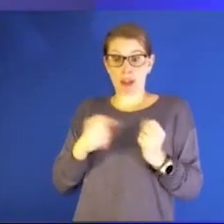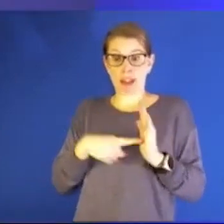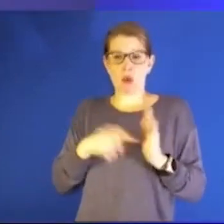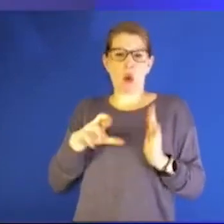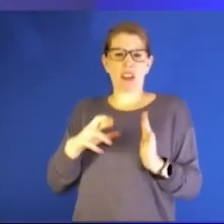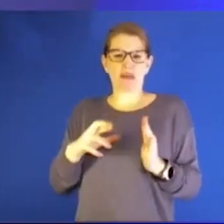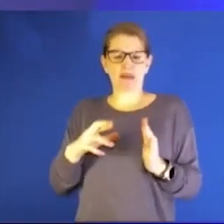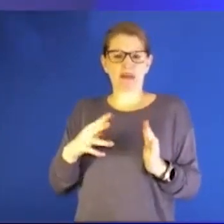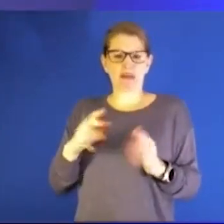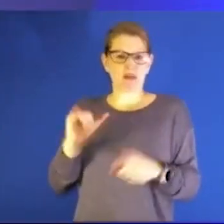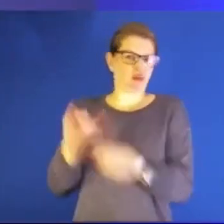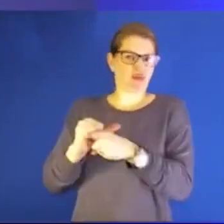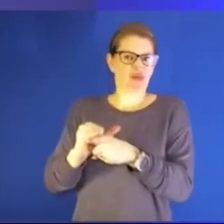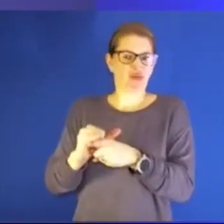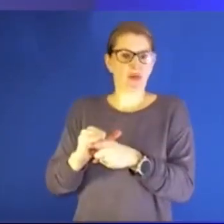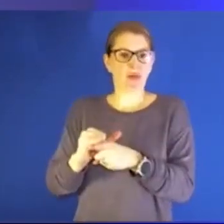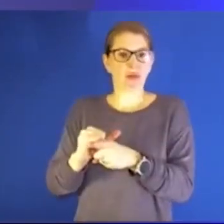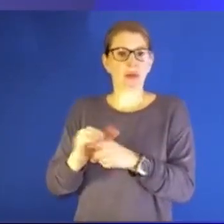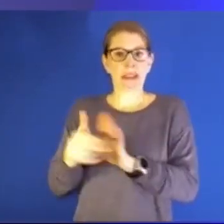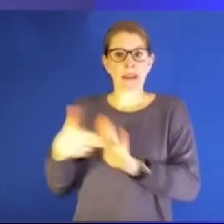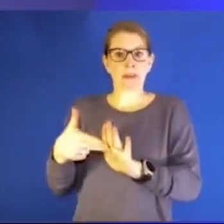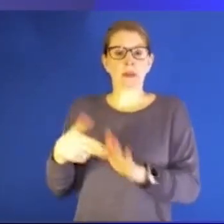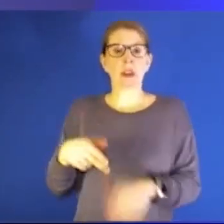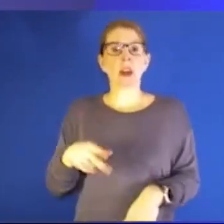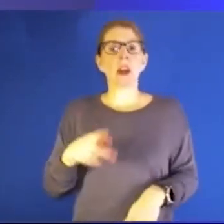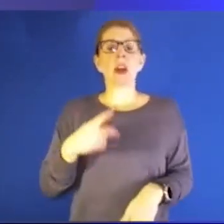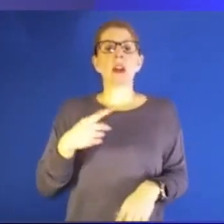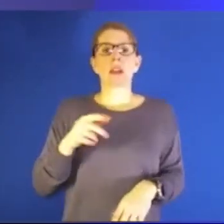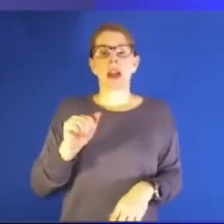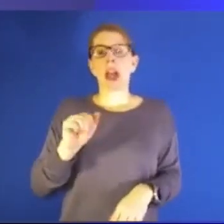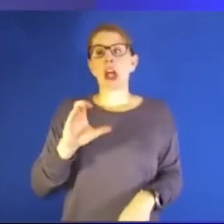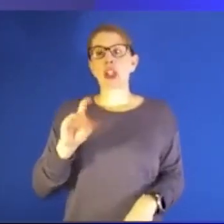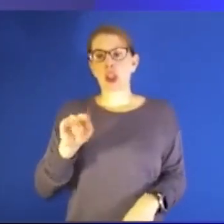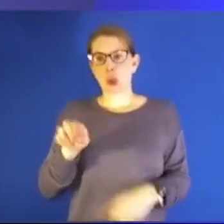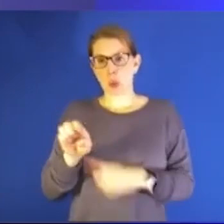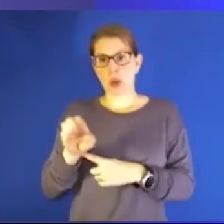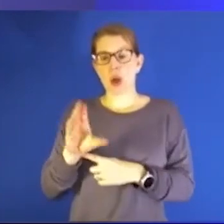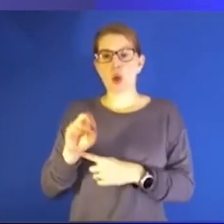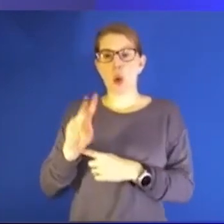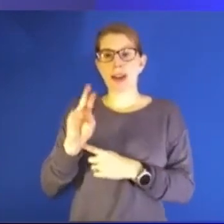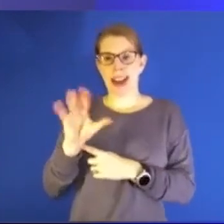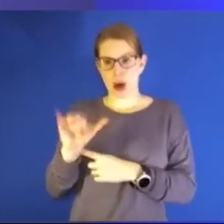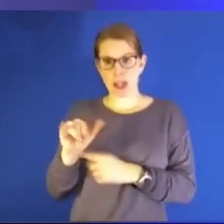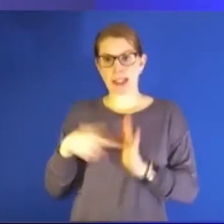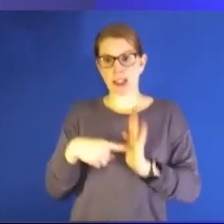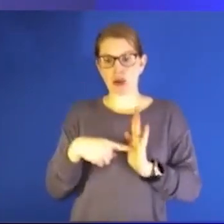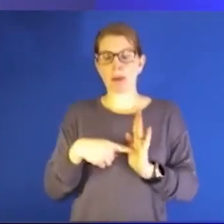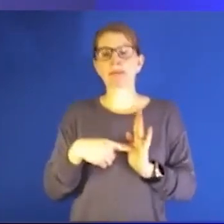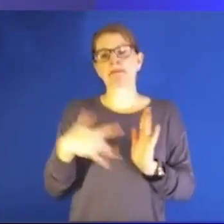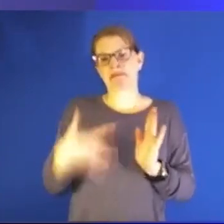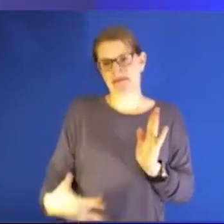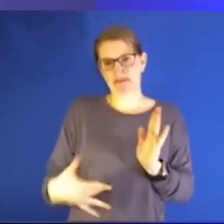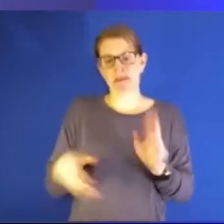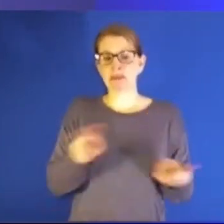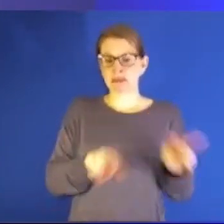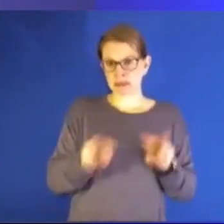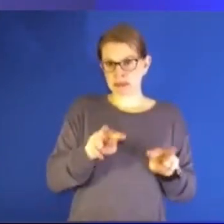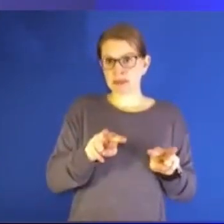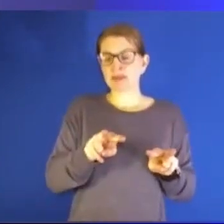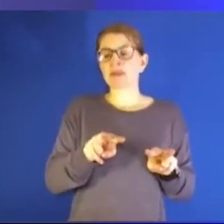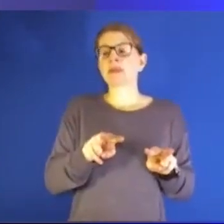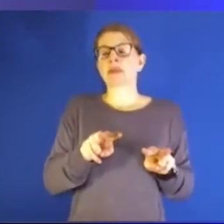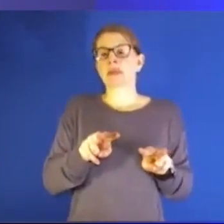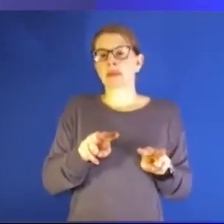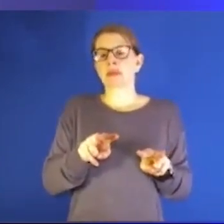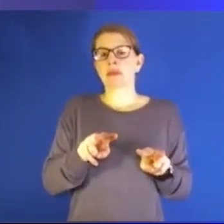treat all of these patients like they're acute coronary syndrome or that they're having a heart attack. You do get questions with that have to do with emotional stress